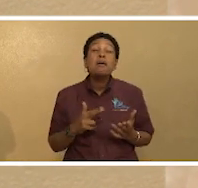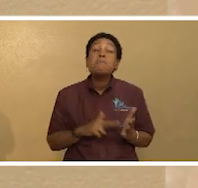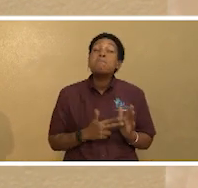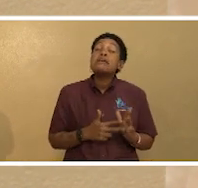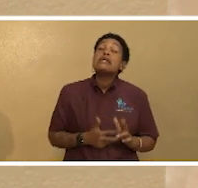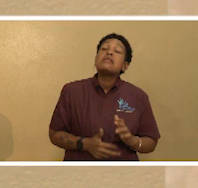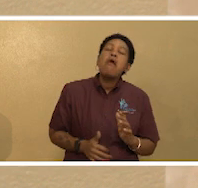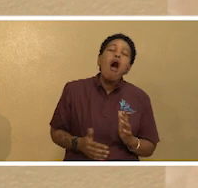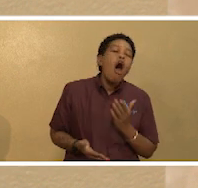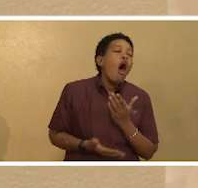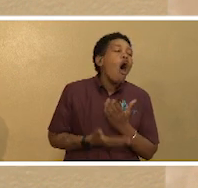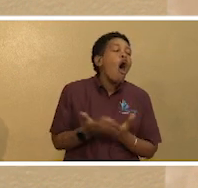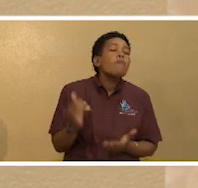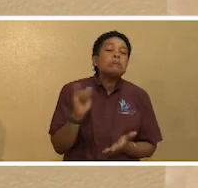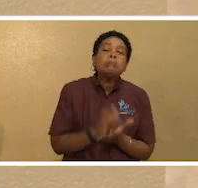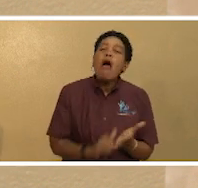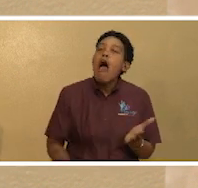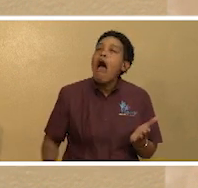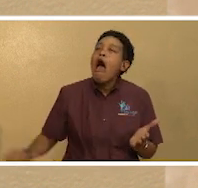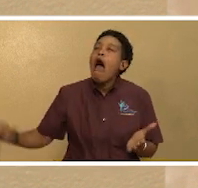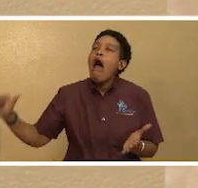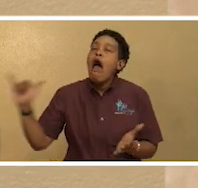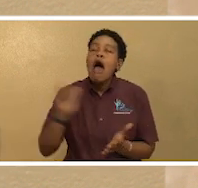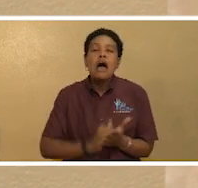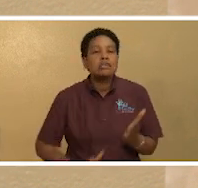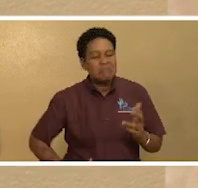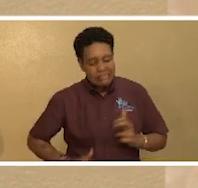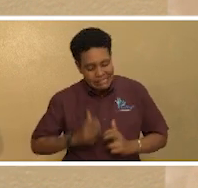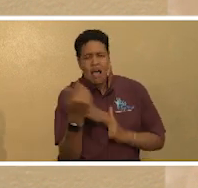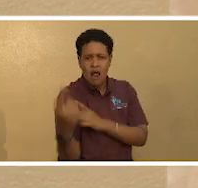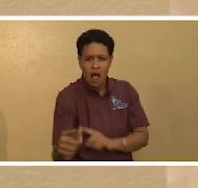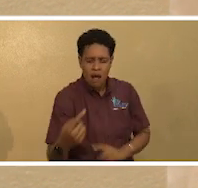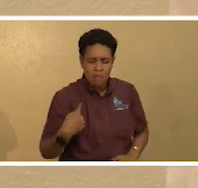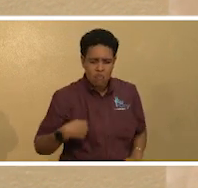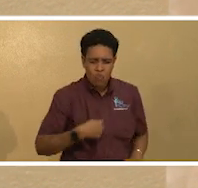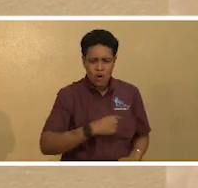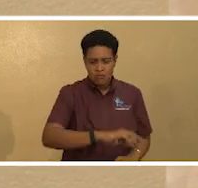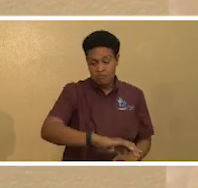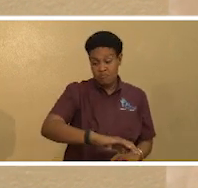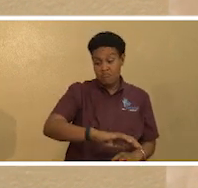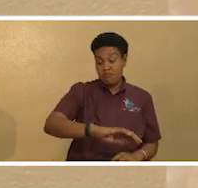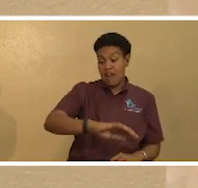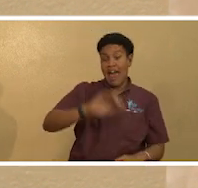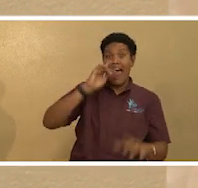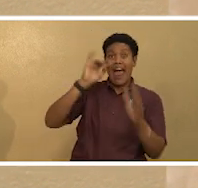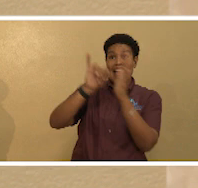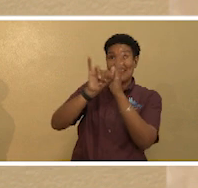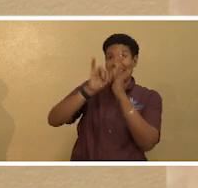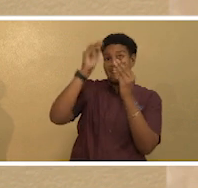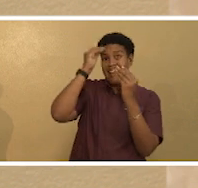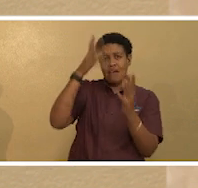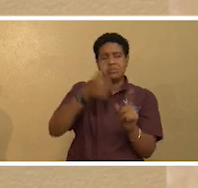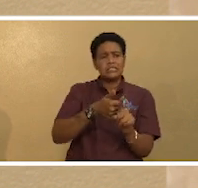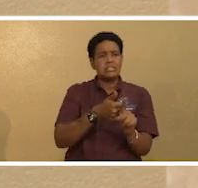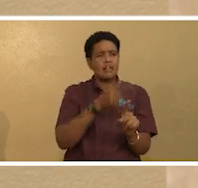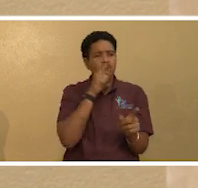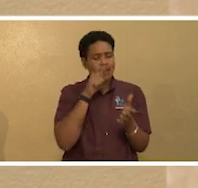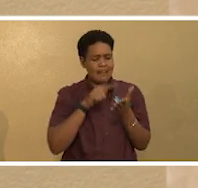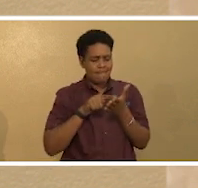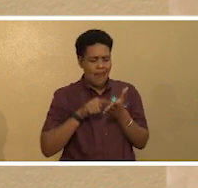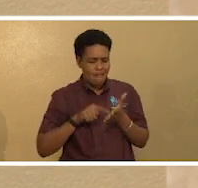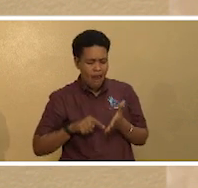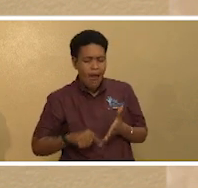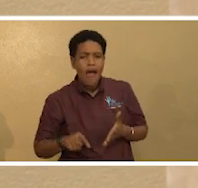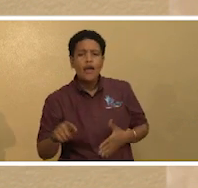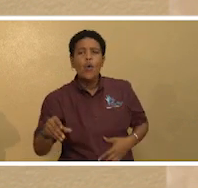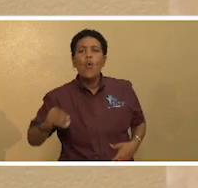impossible for anyone to be able to access that data. Once identity information is verified, the